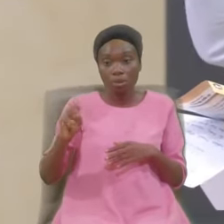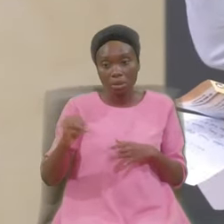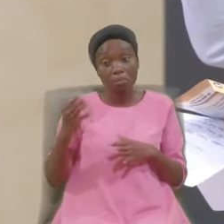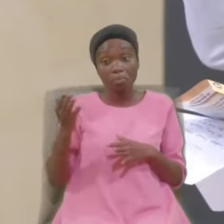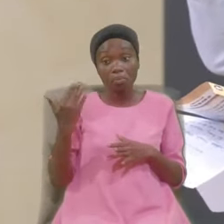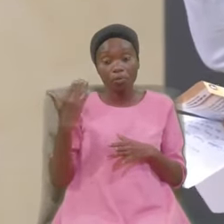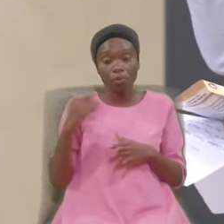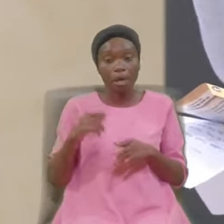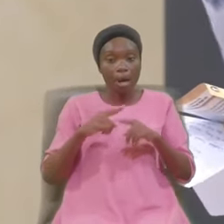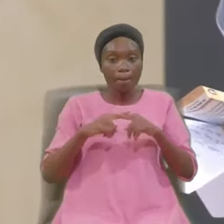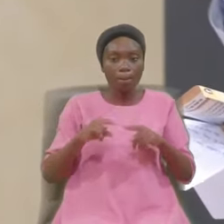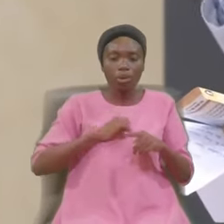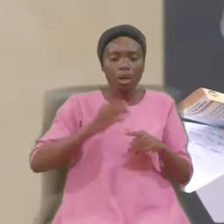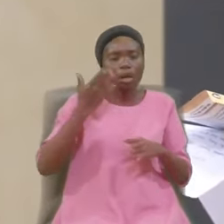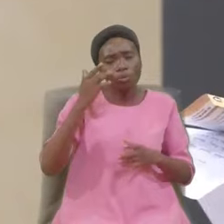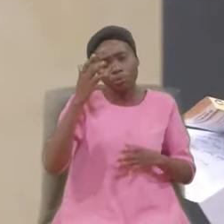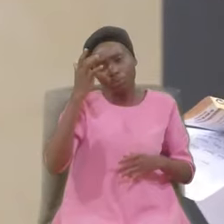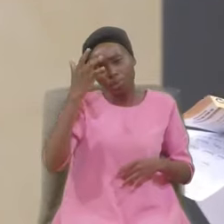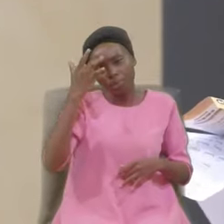before, but I was sick.